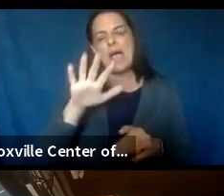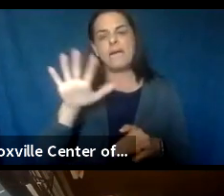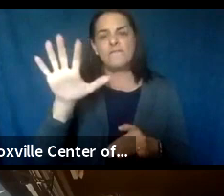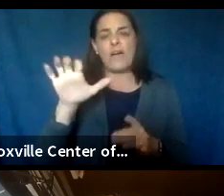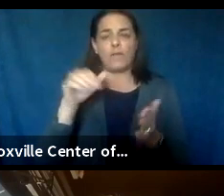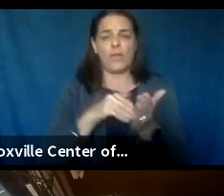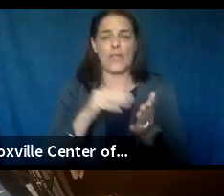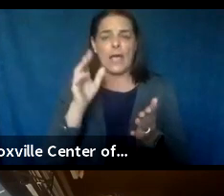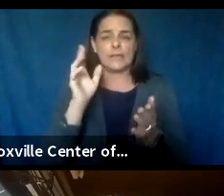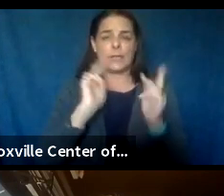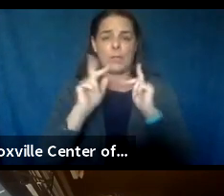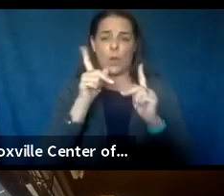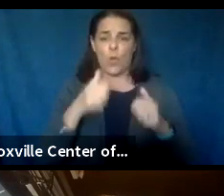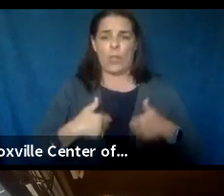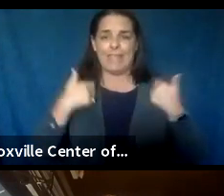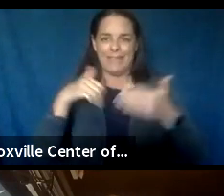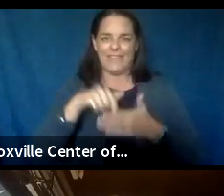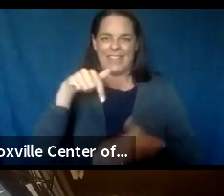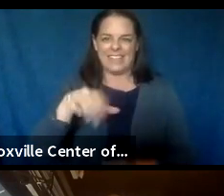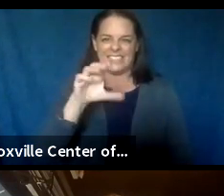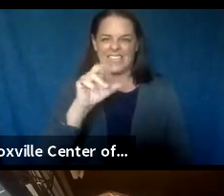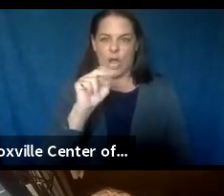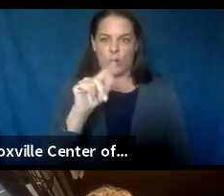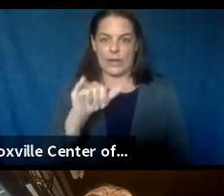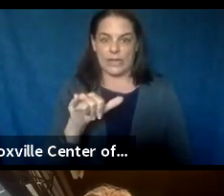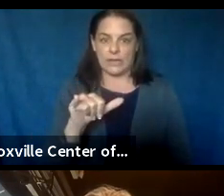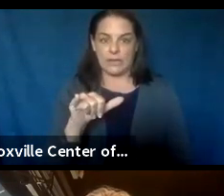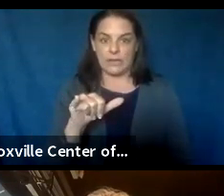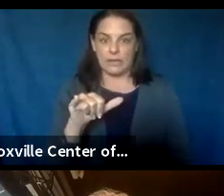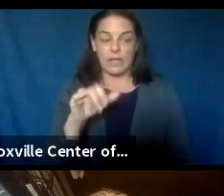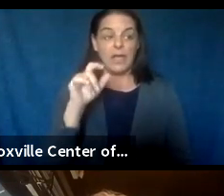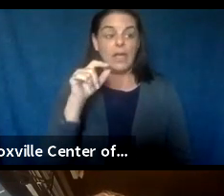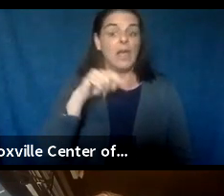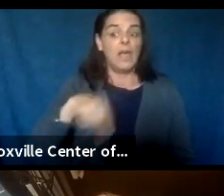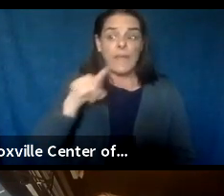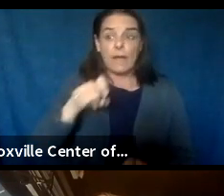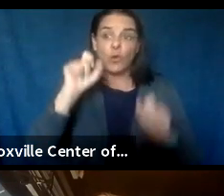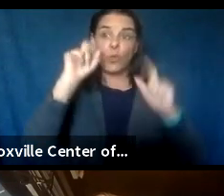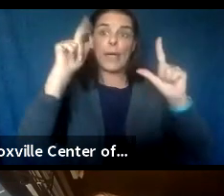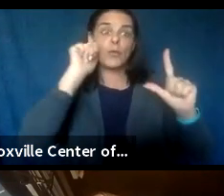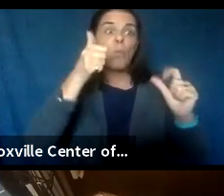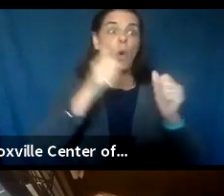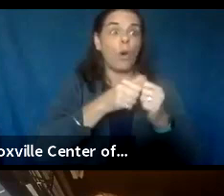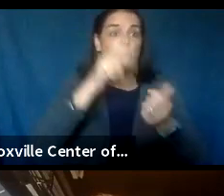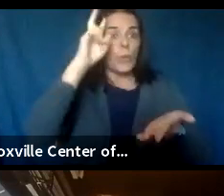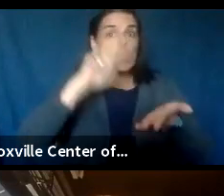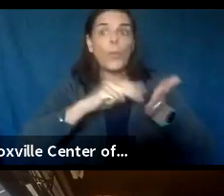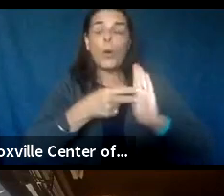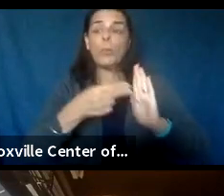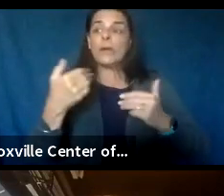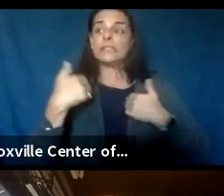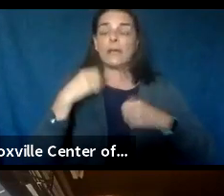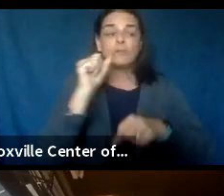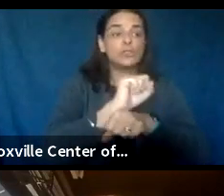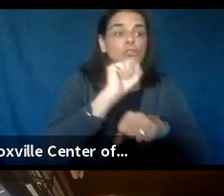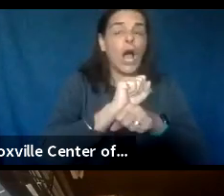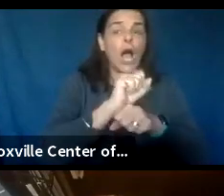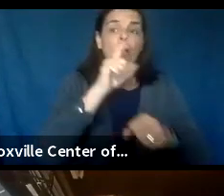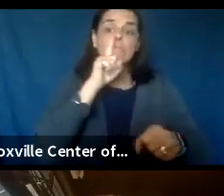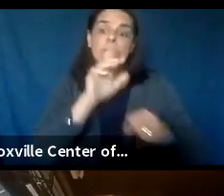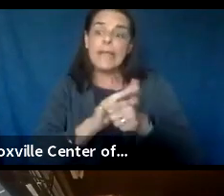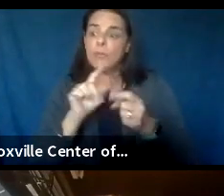500,000 people that live in this county that have to wake up tomorrow with a purpose, with a job, with commitments, not only to themselves, but to